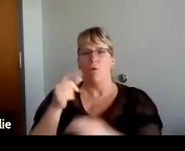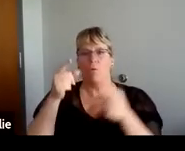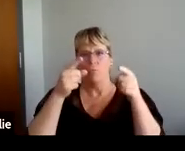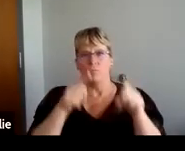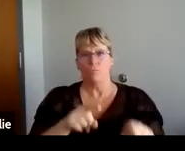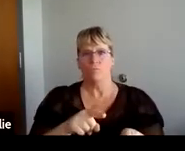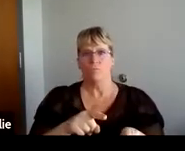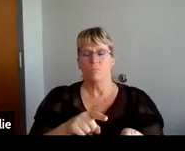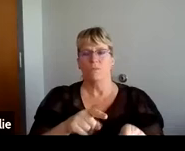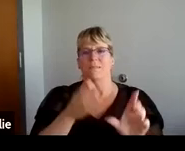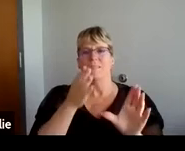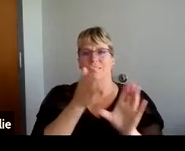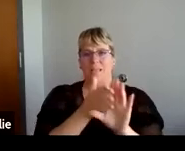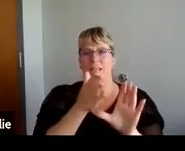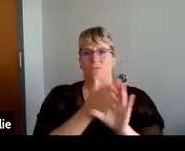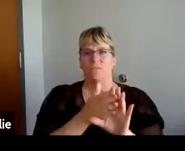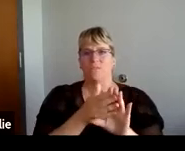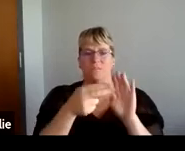psychiatric